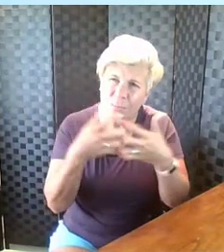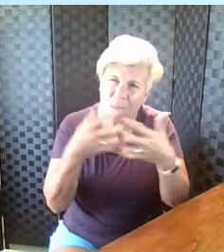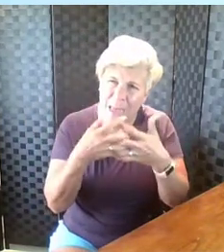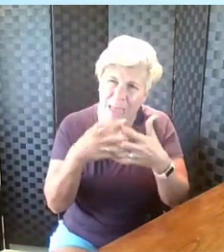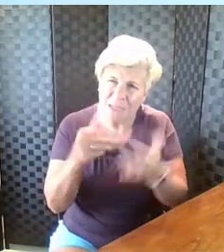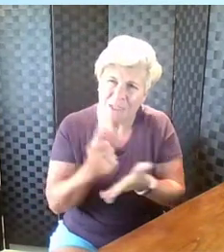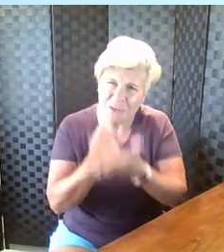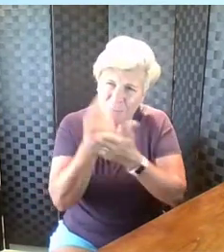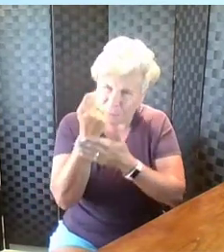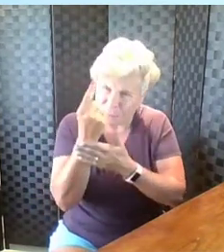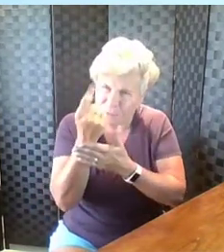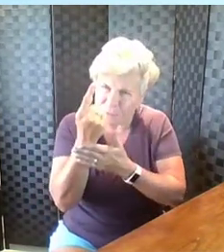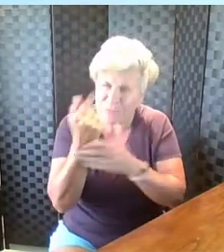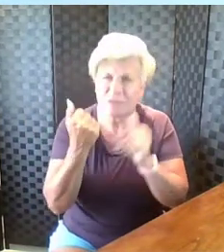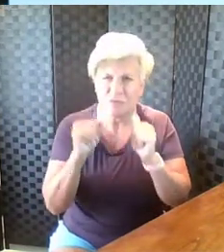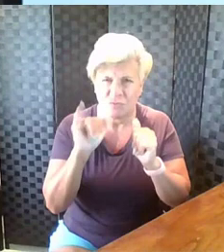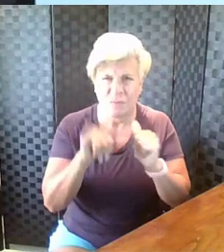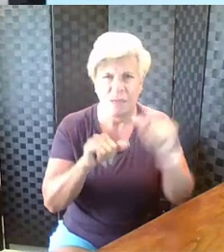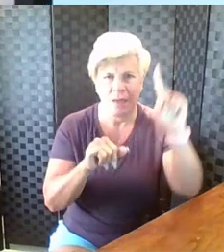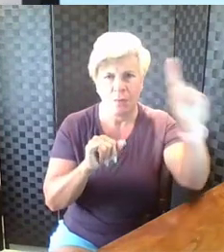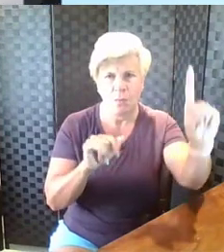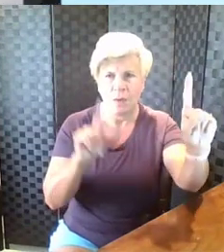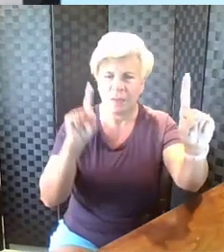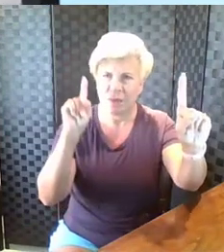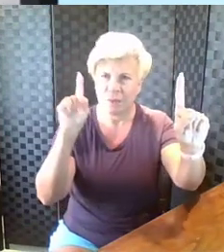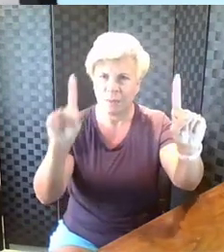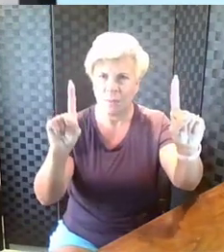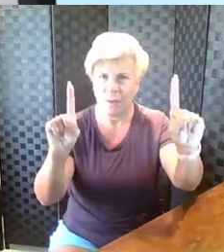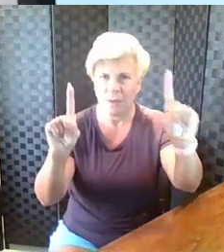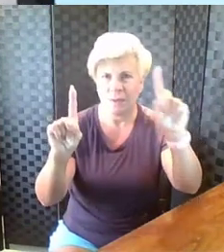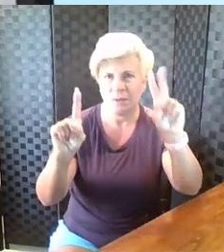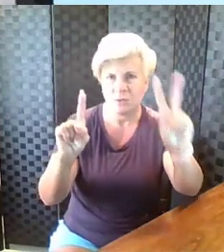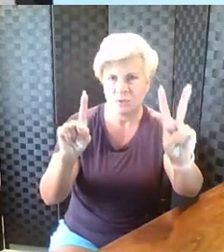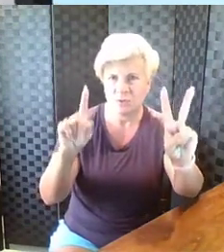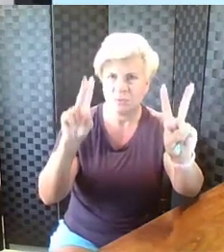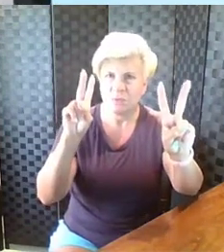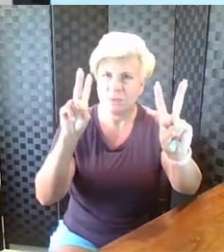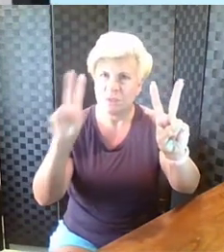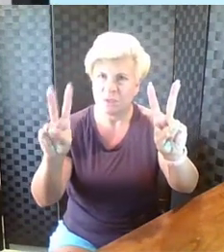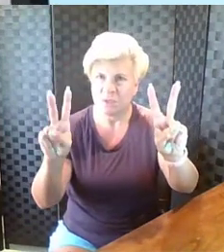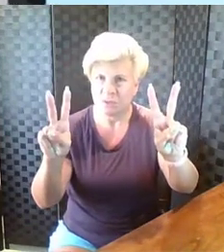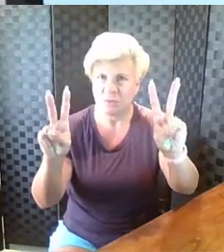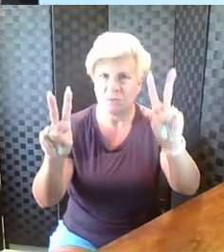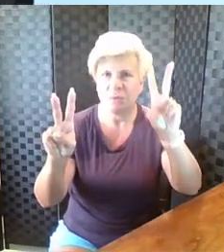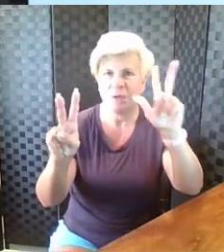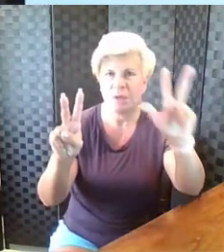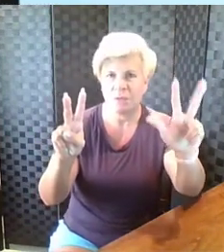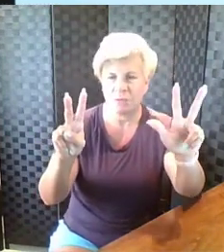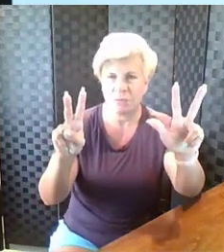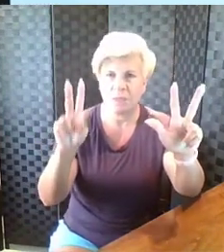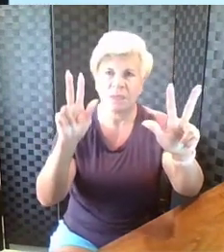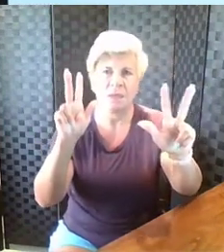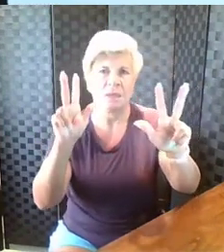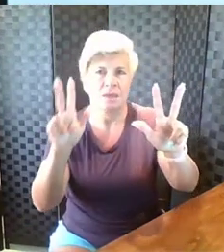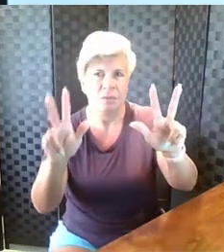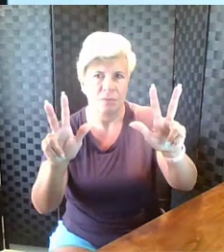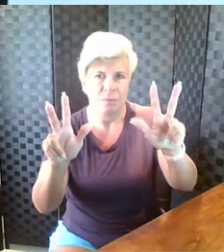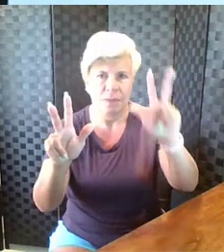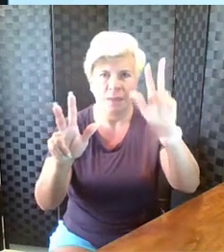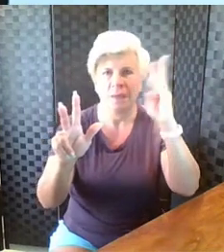strategy, let's go ahead and do that. 1, 1, 2, 2,